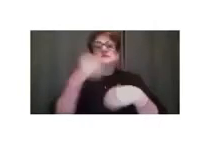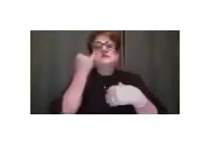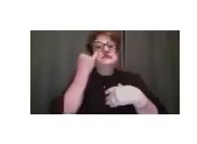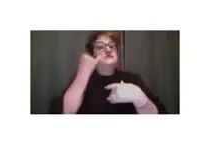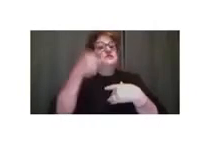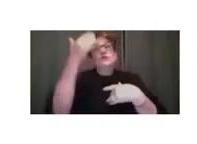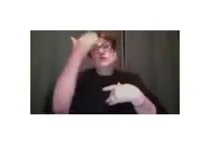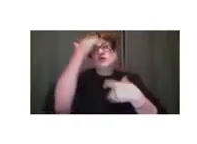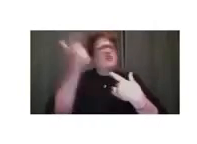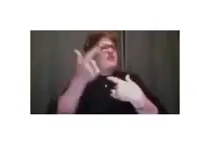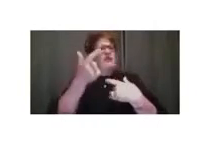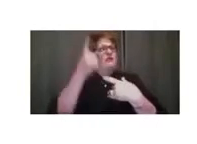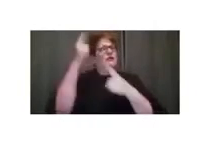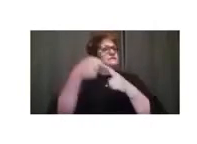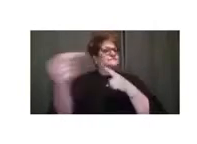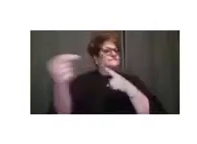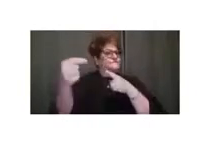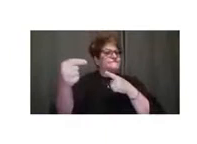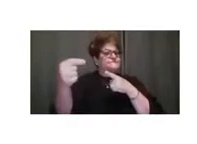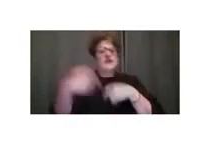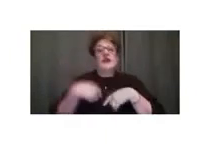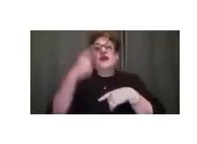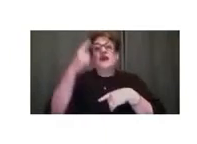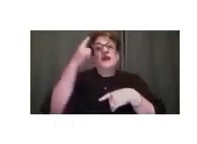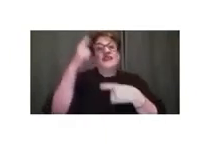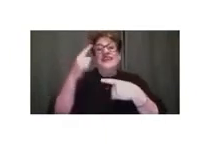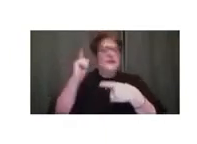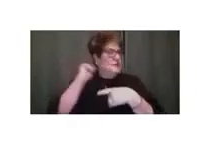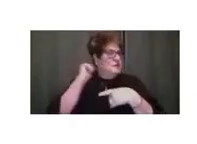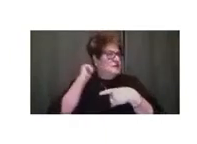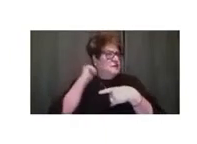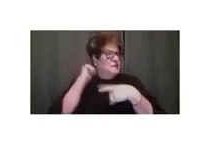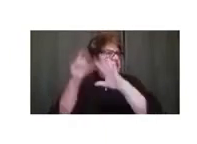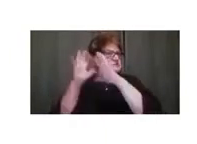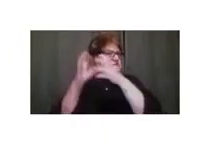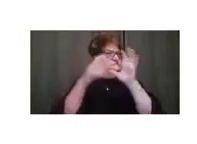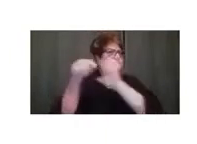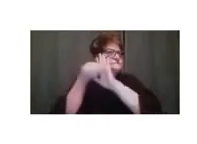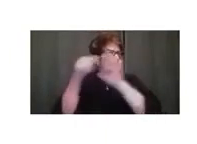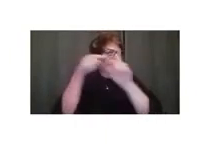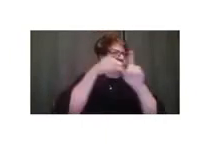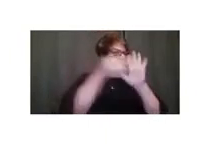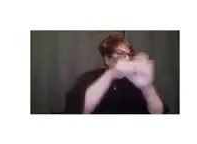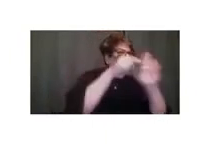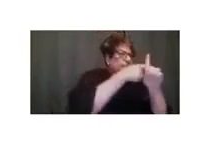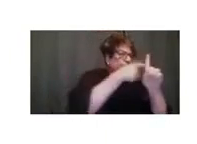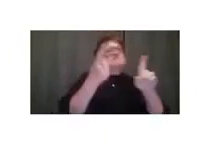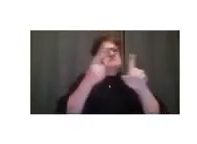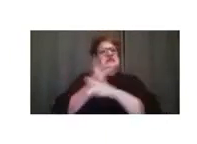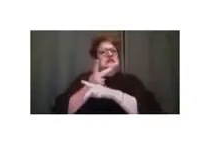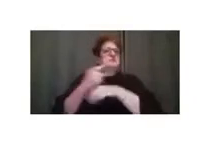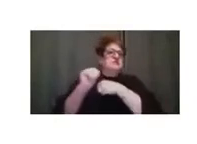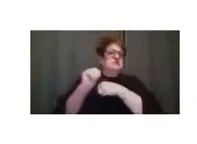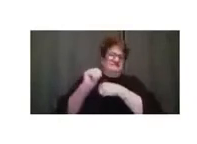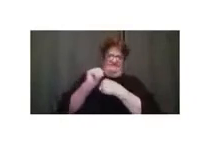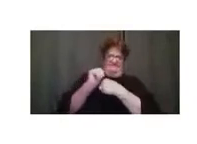don't agree with those prejudices. The unconscious sorting of information into categories may have been helpful to keep us safe in the early days